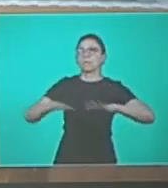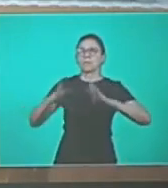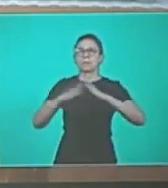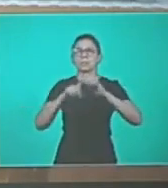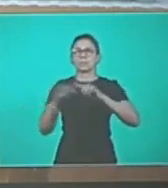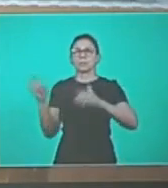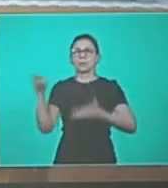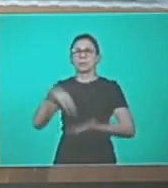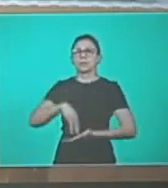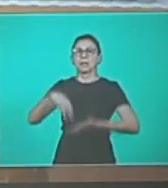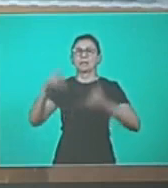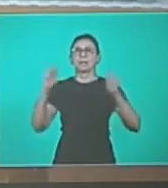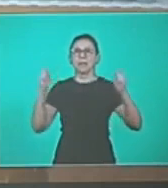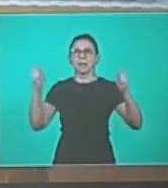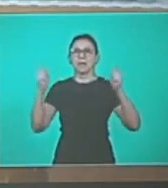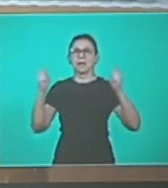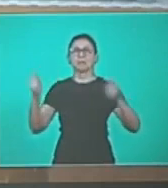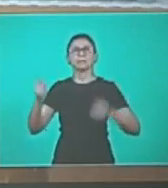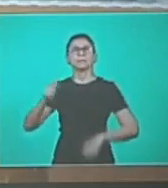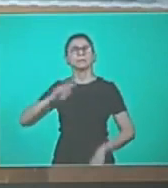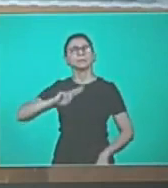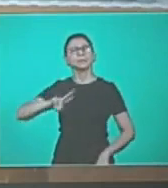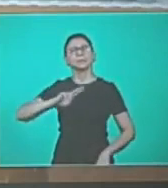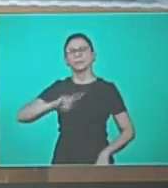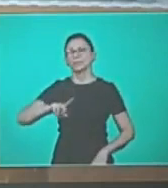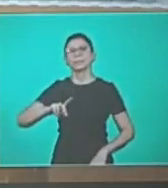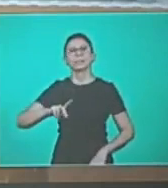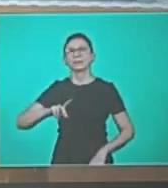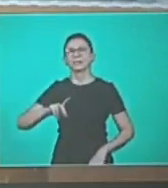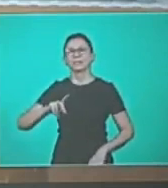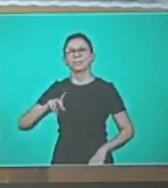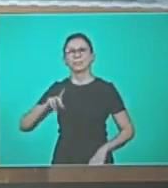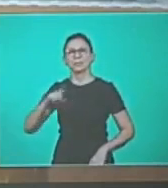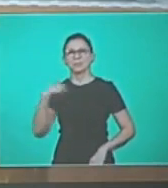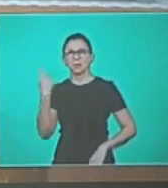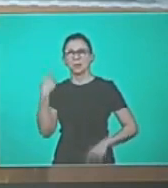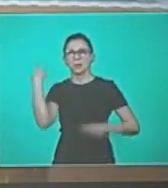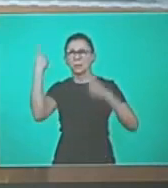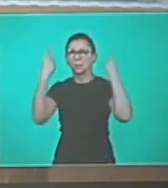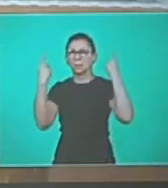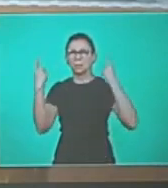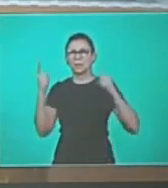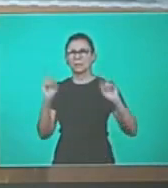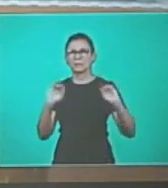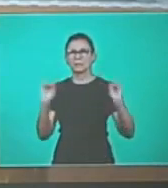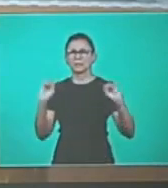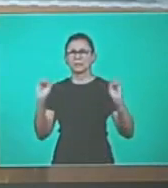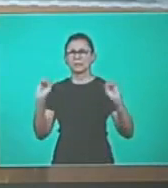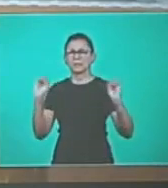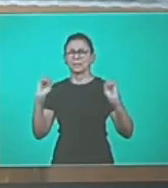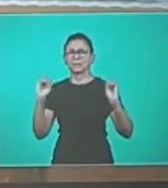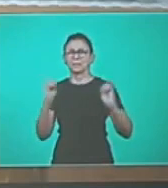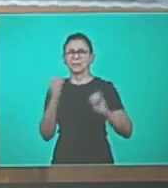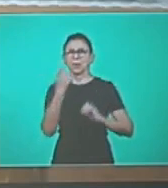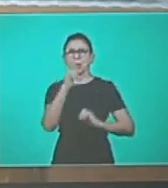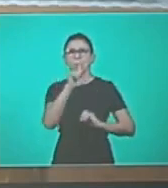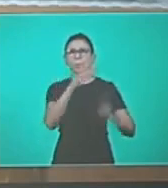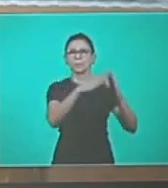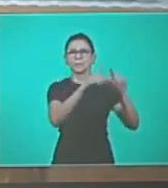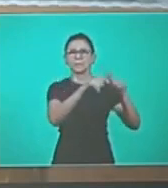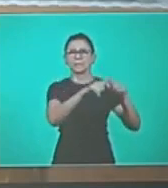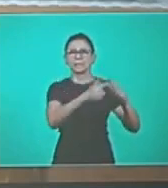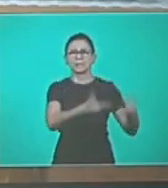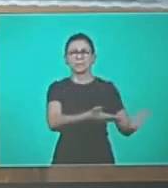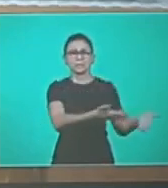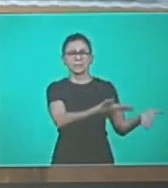want to promote Maranatha Church as an institution. We are not trying to